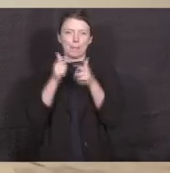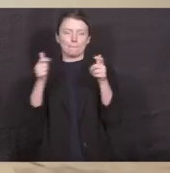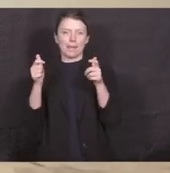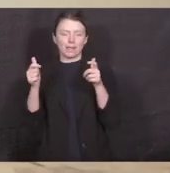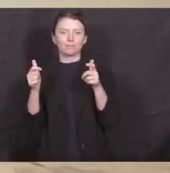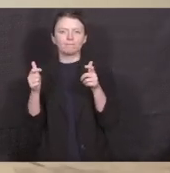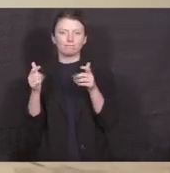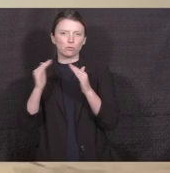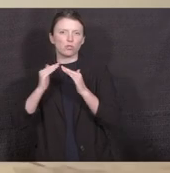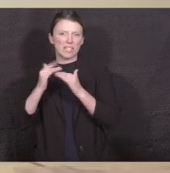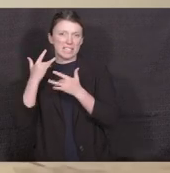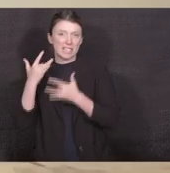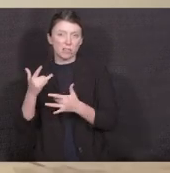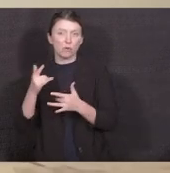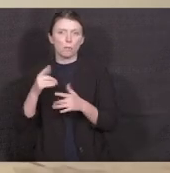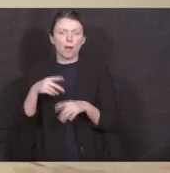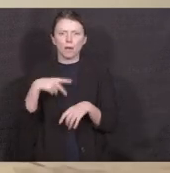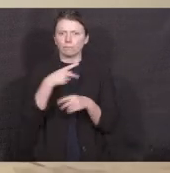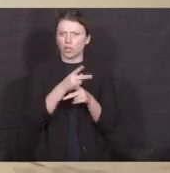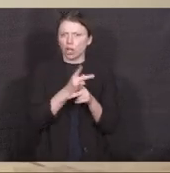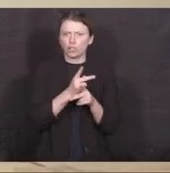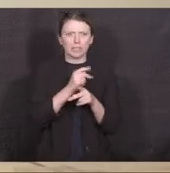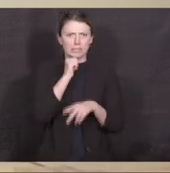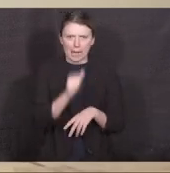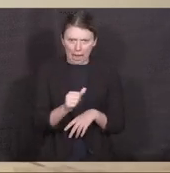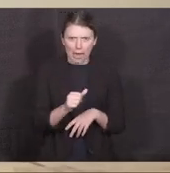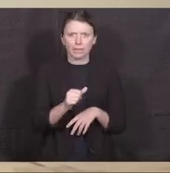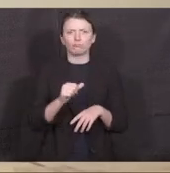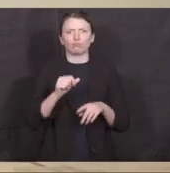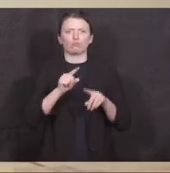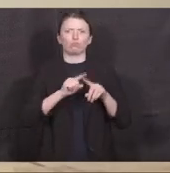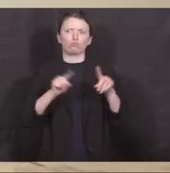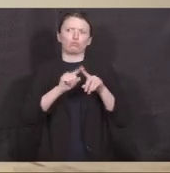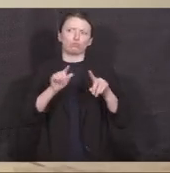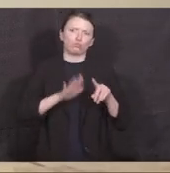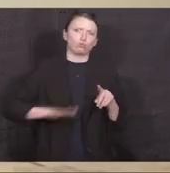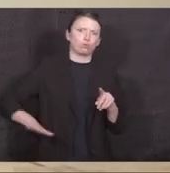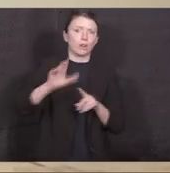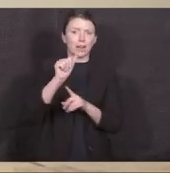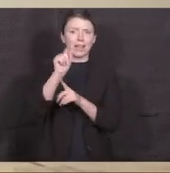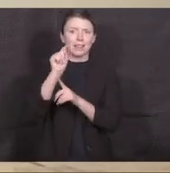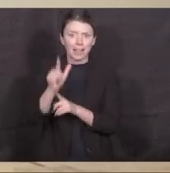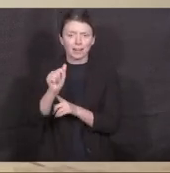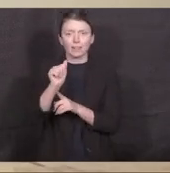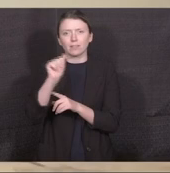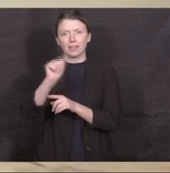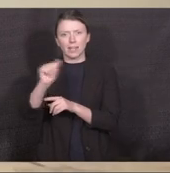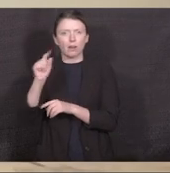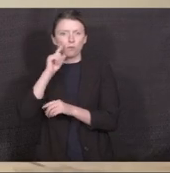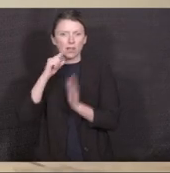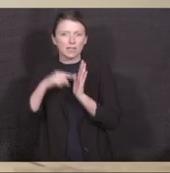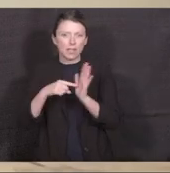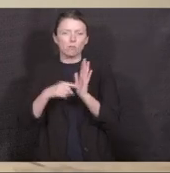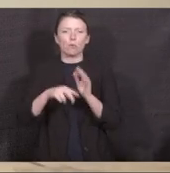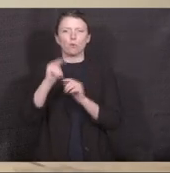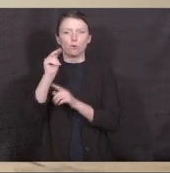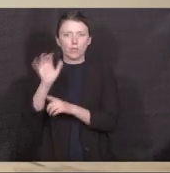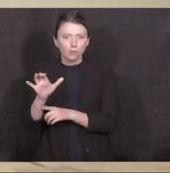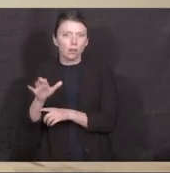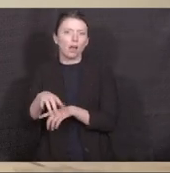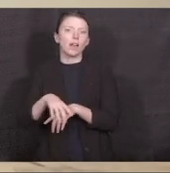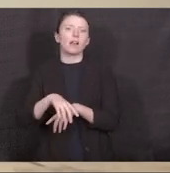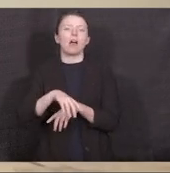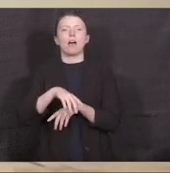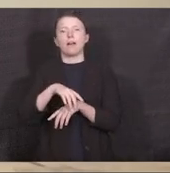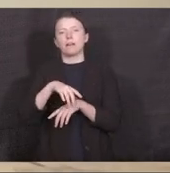cities, the production is not. You know, there's production happening all over Atlanta, in Alabama, in North Carolina. You know,